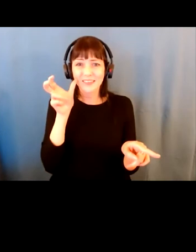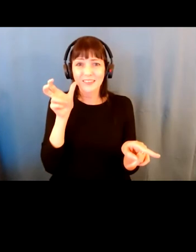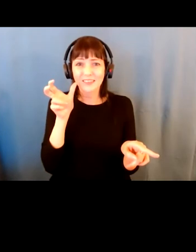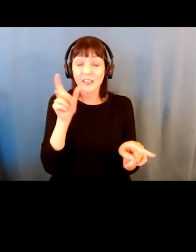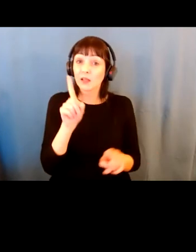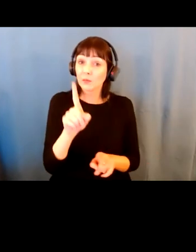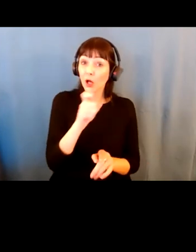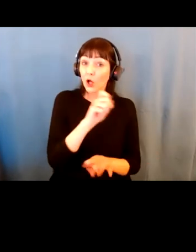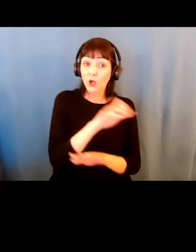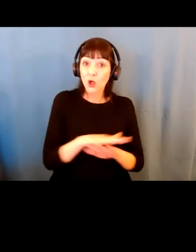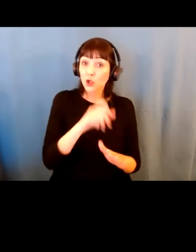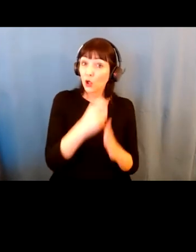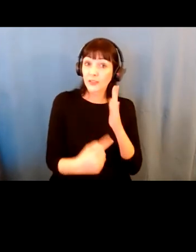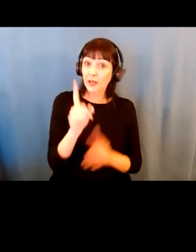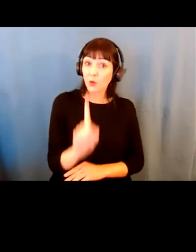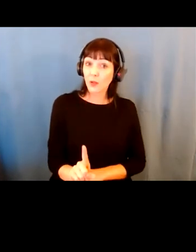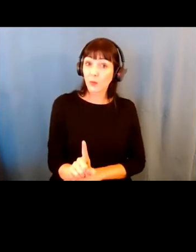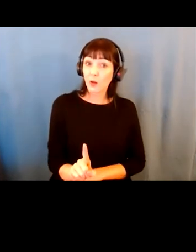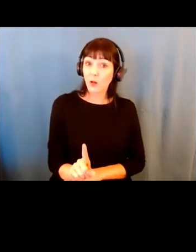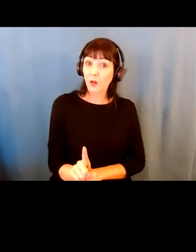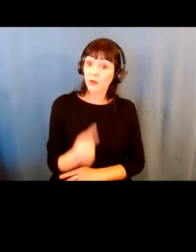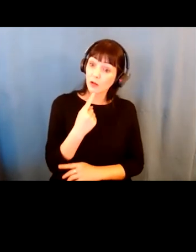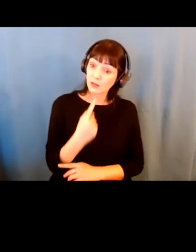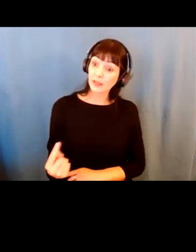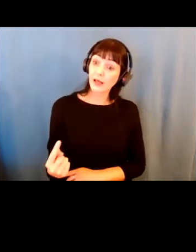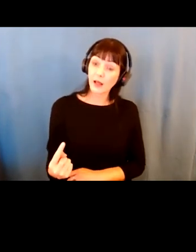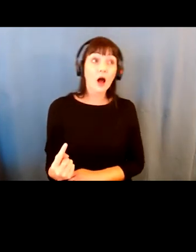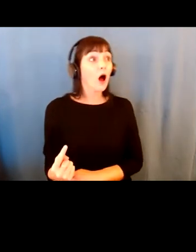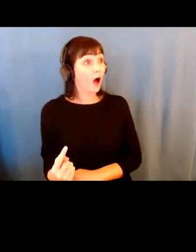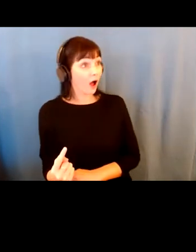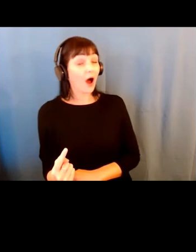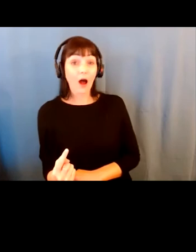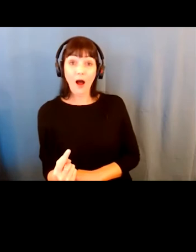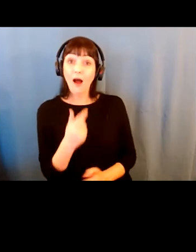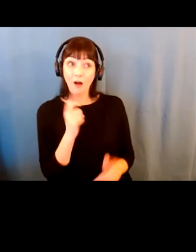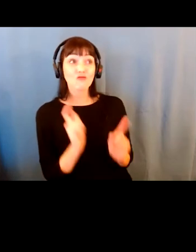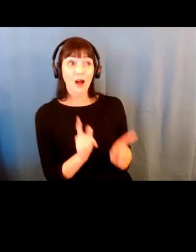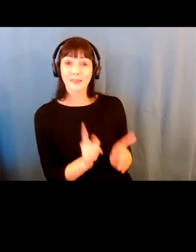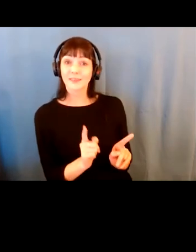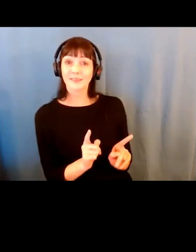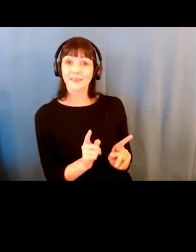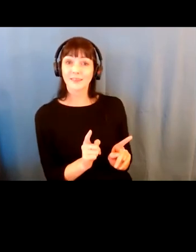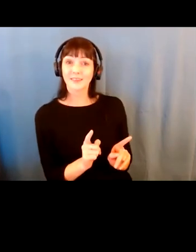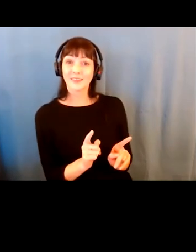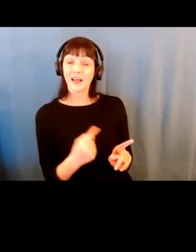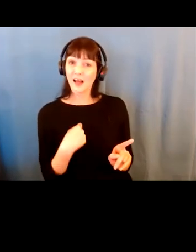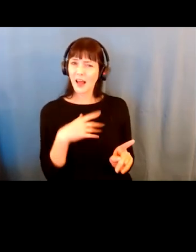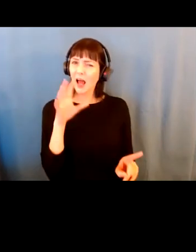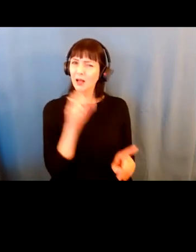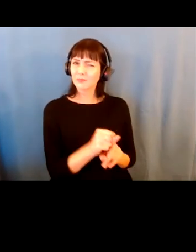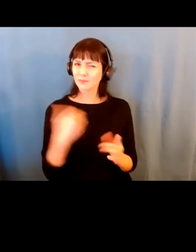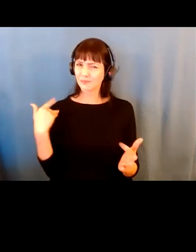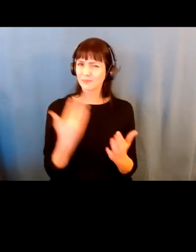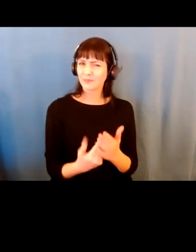do listen when non-disabled people tell them this thing needs to happen. Yeah. And that's the thing I've observed over 30 years, and